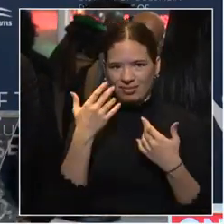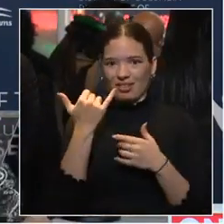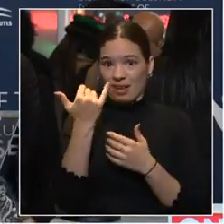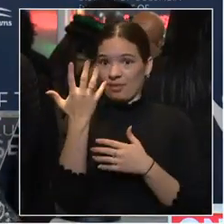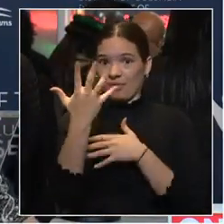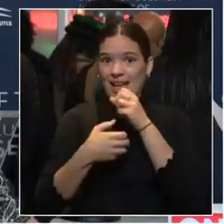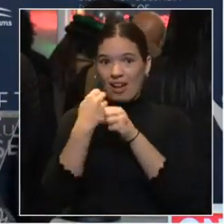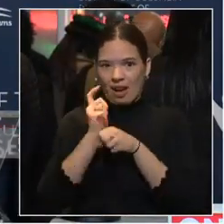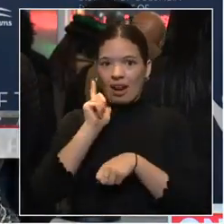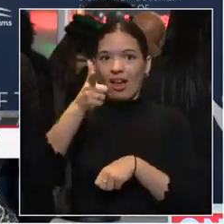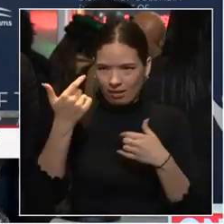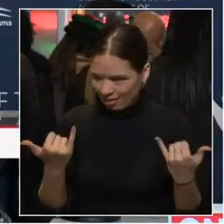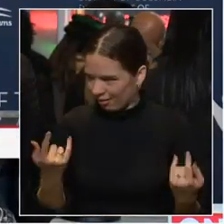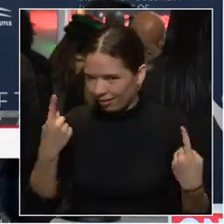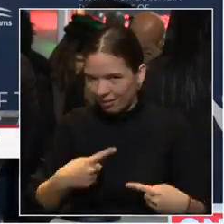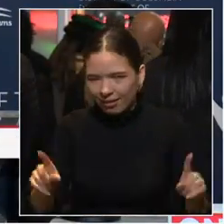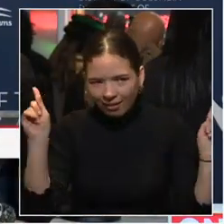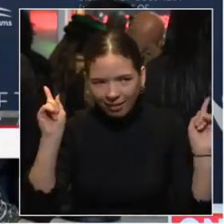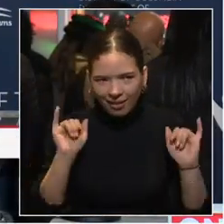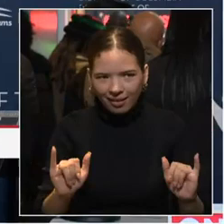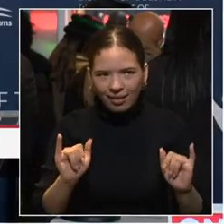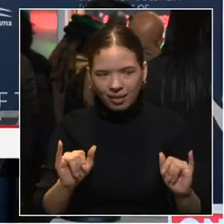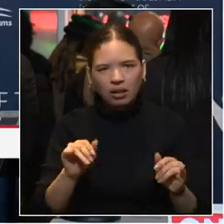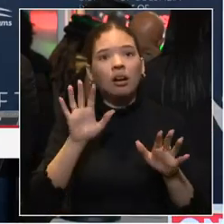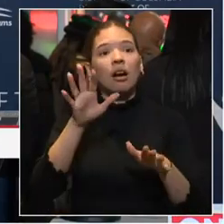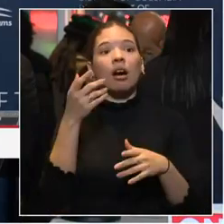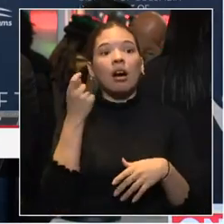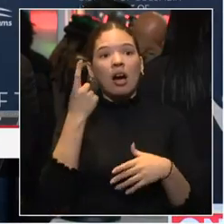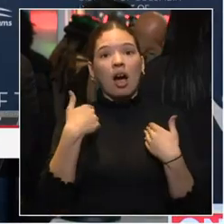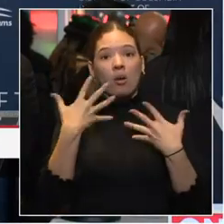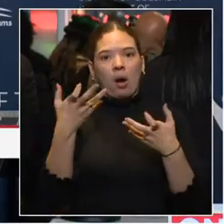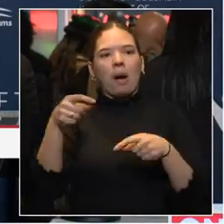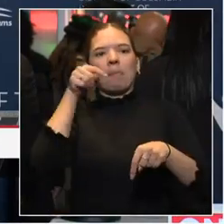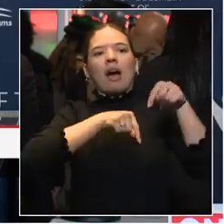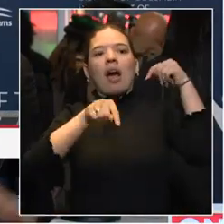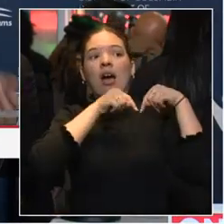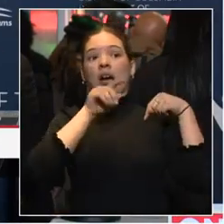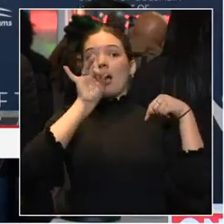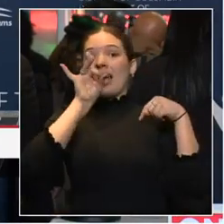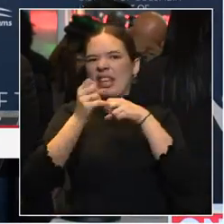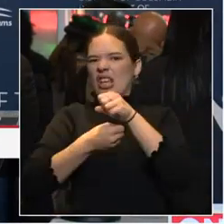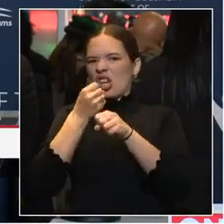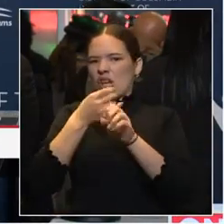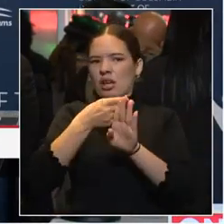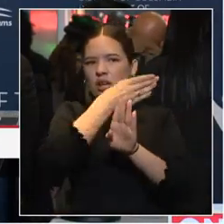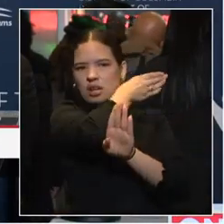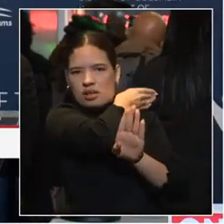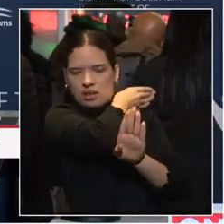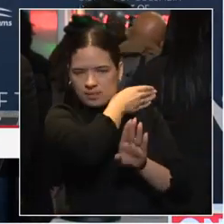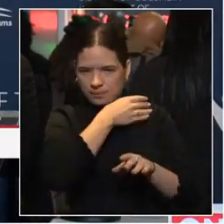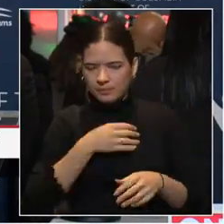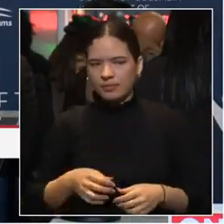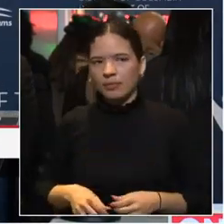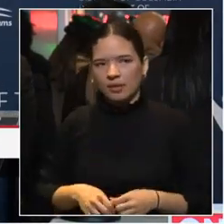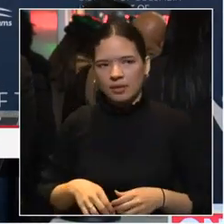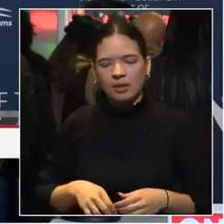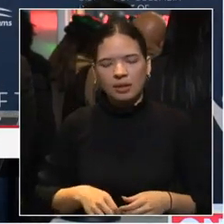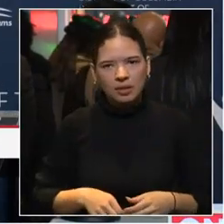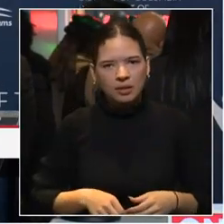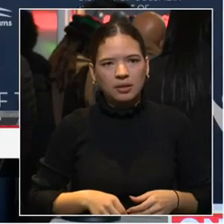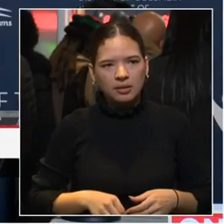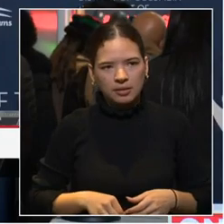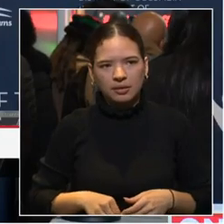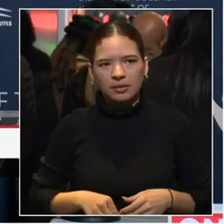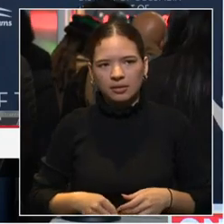Well, really, if you really want to go back, go 80 years back when Marion was your age. This is his story, not